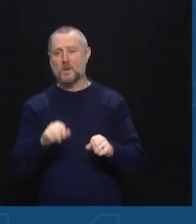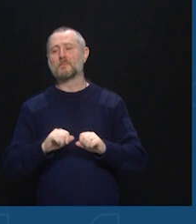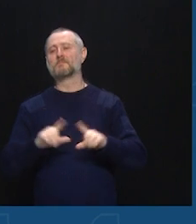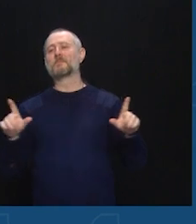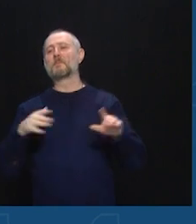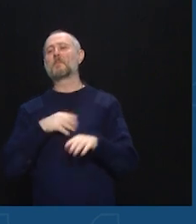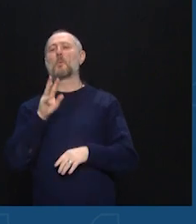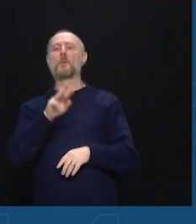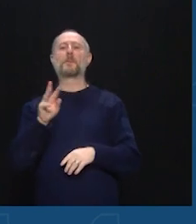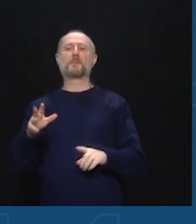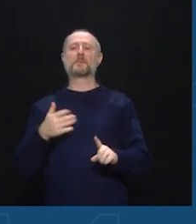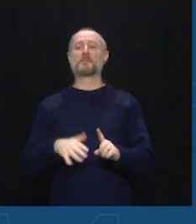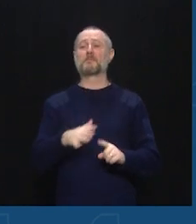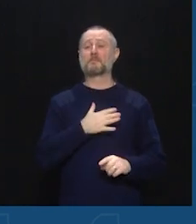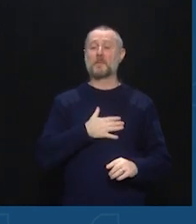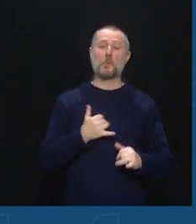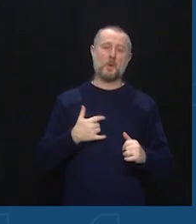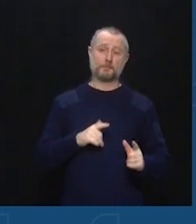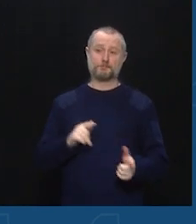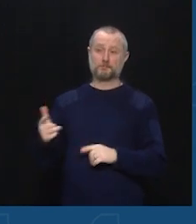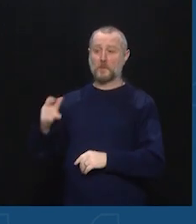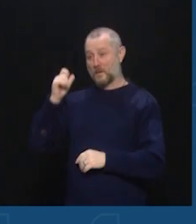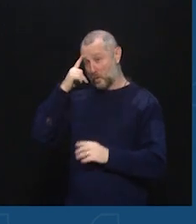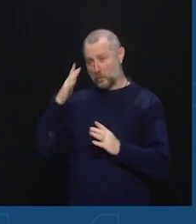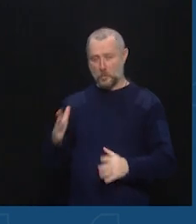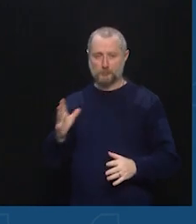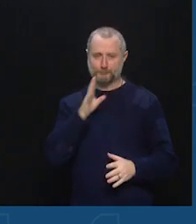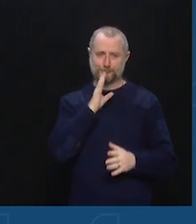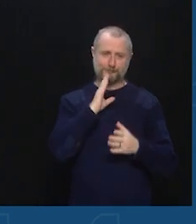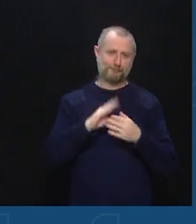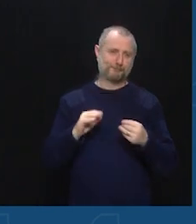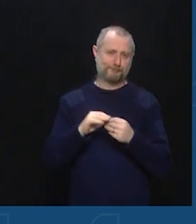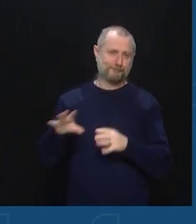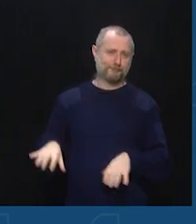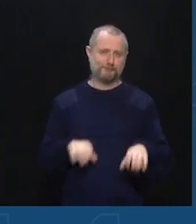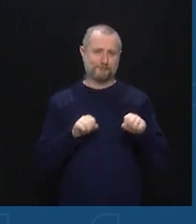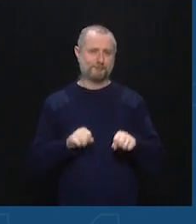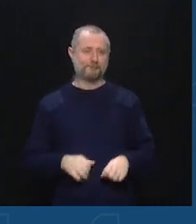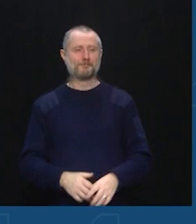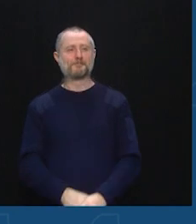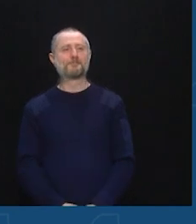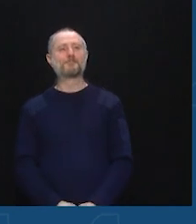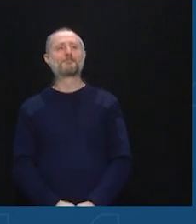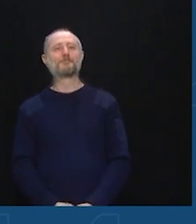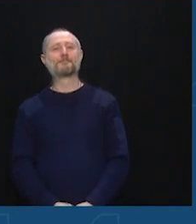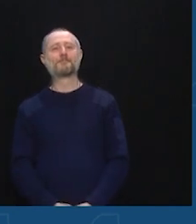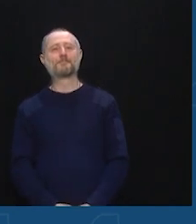And again, I'm going to turn it now back over to the governor to close today's event. Thank you.